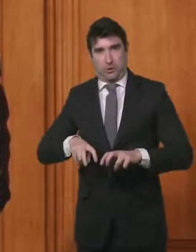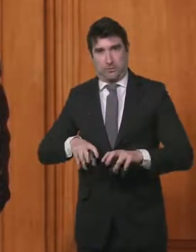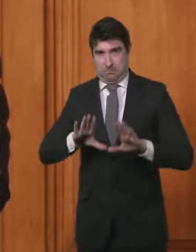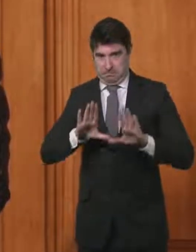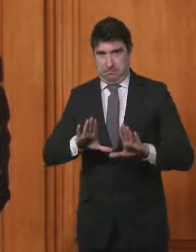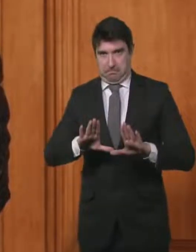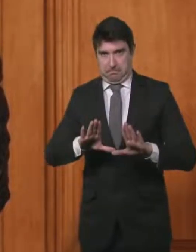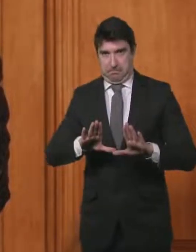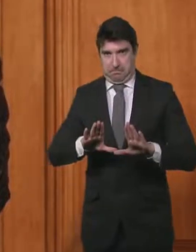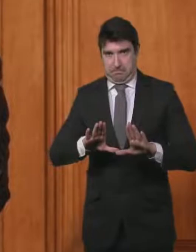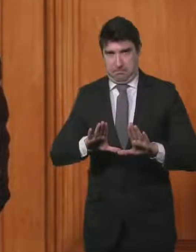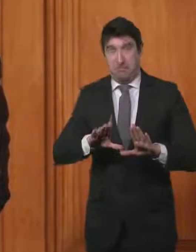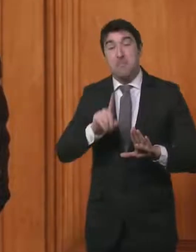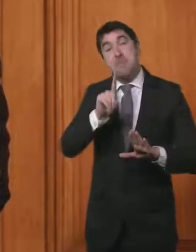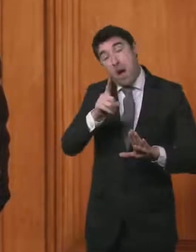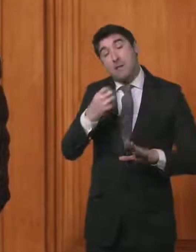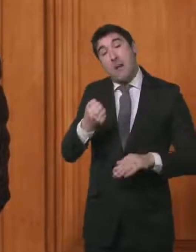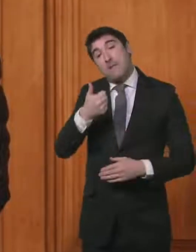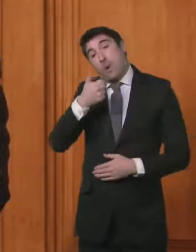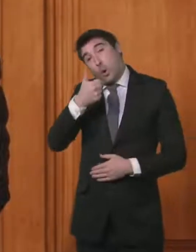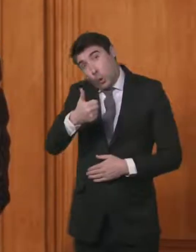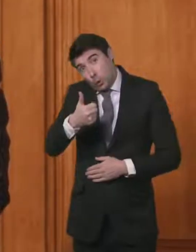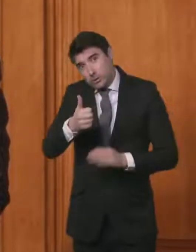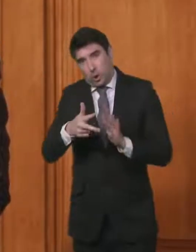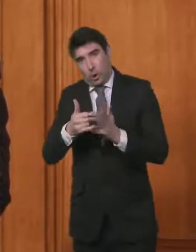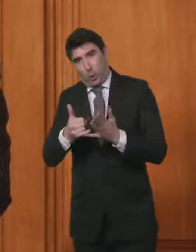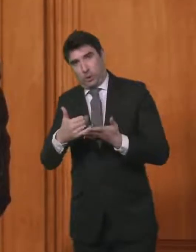range of variant strains, and they are